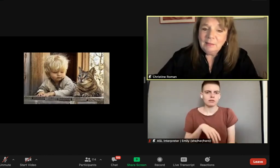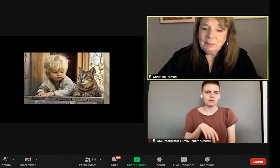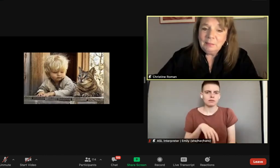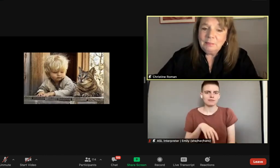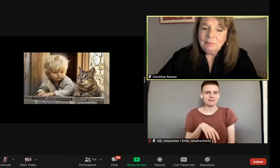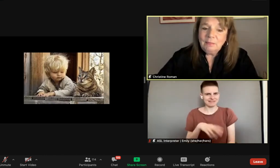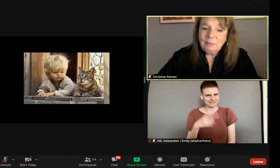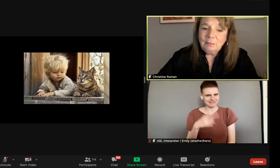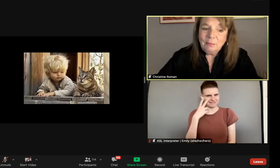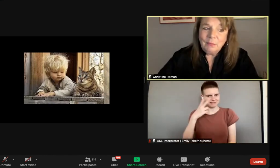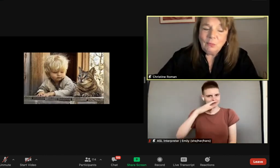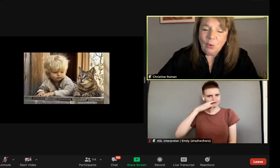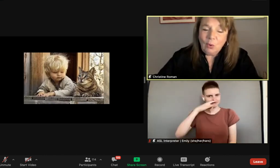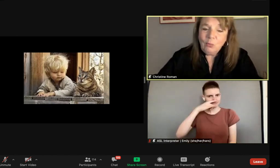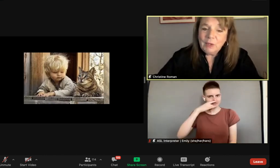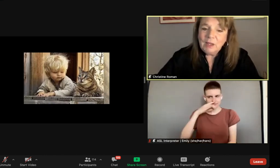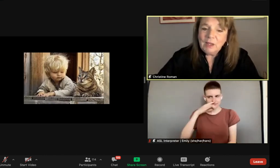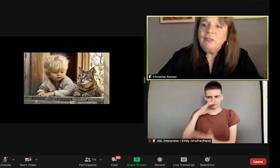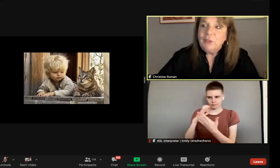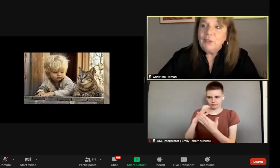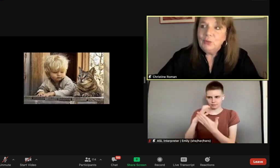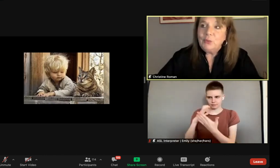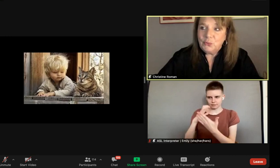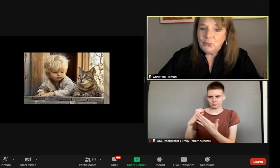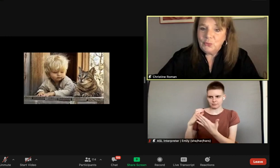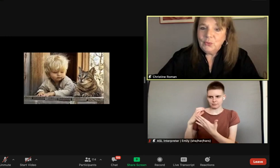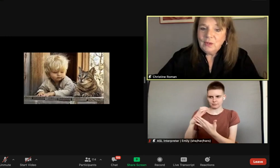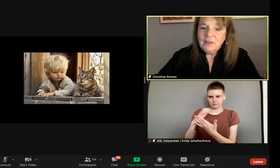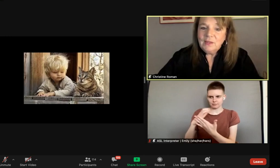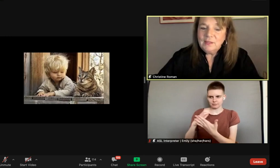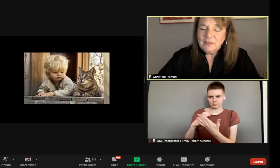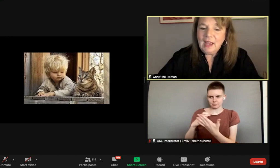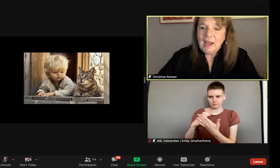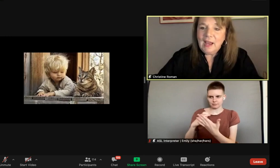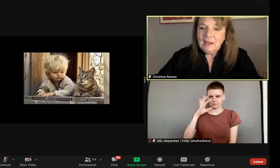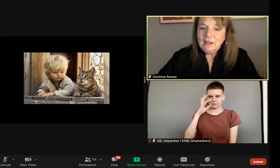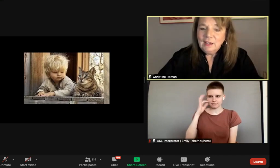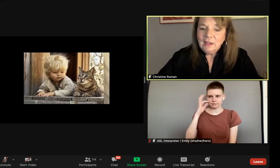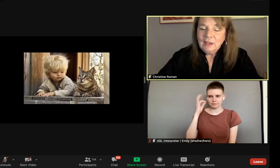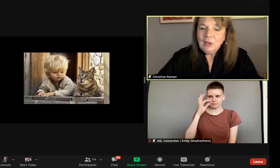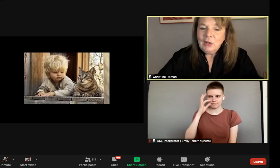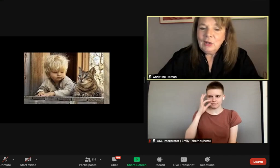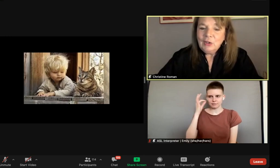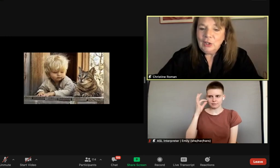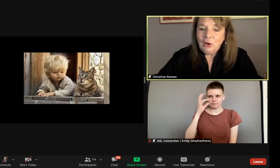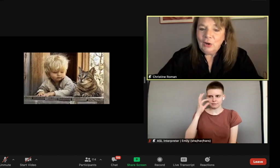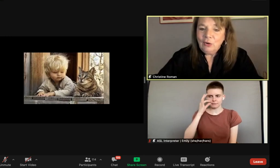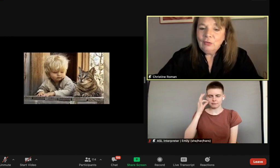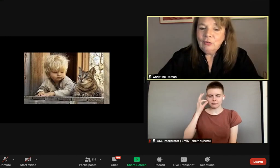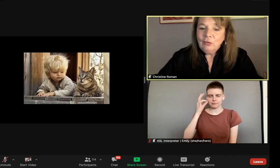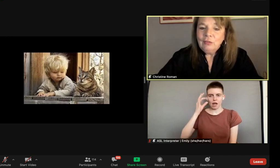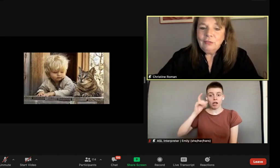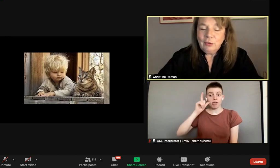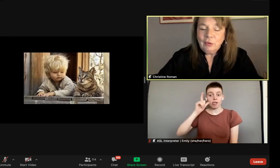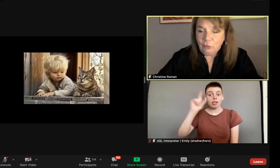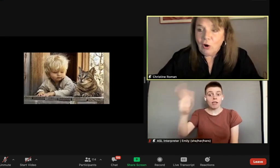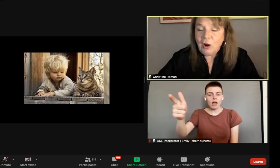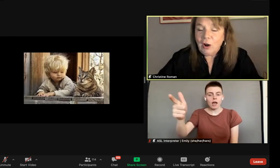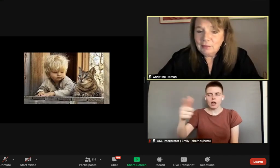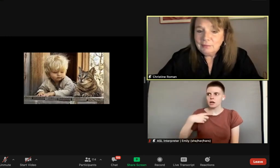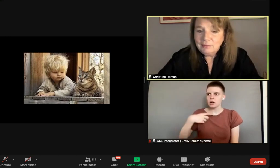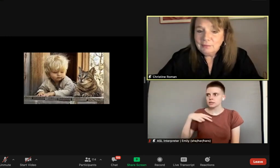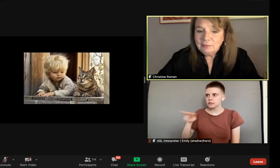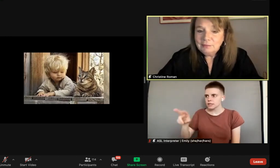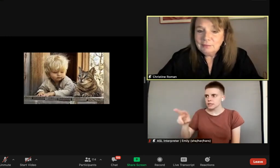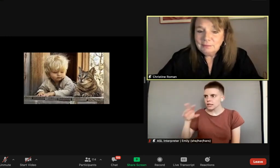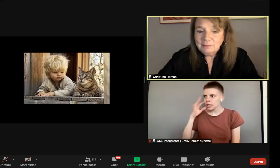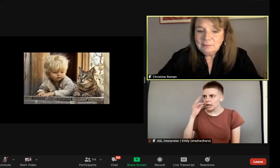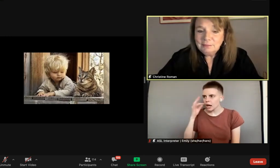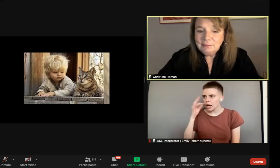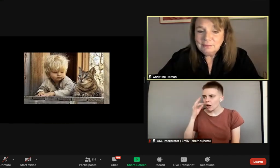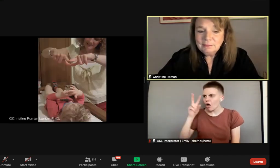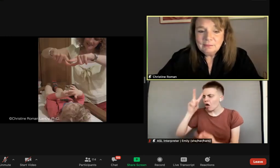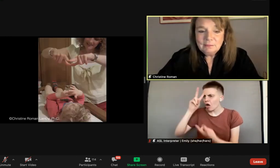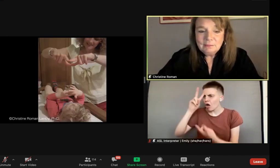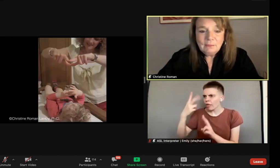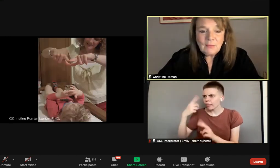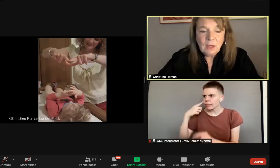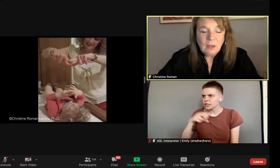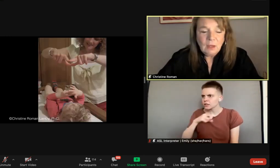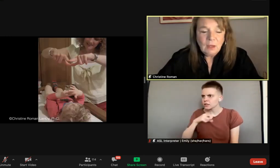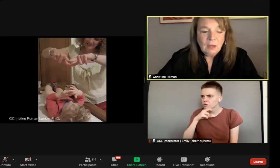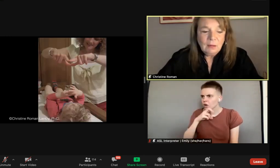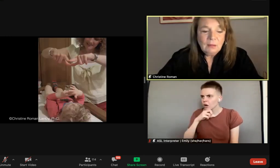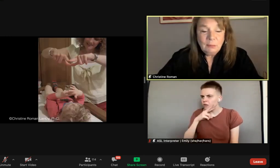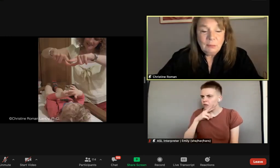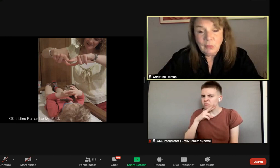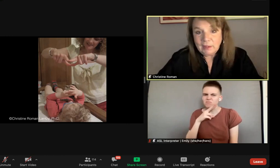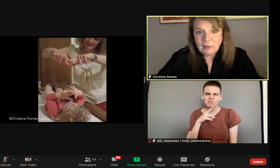cat and won't confuse this cat, for a frog.